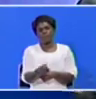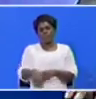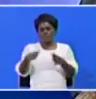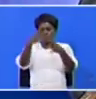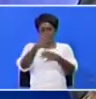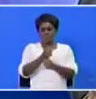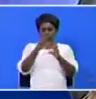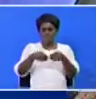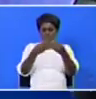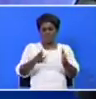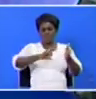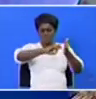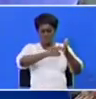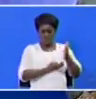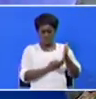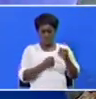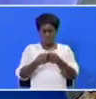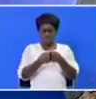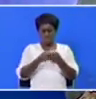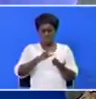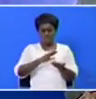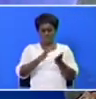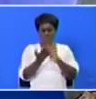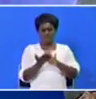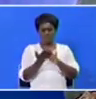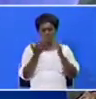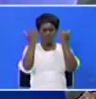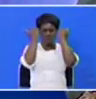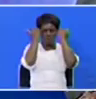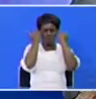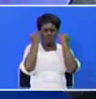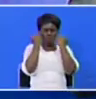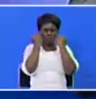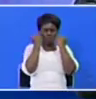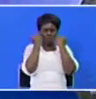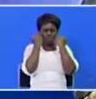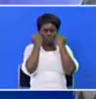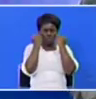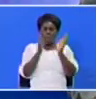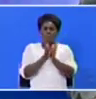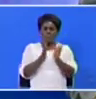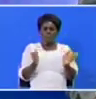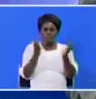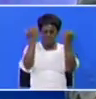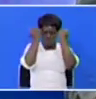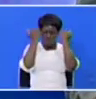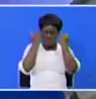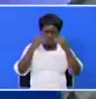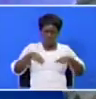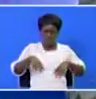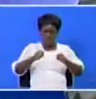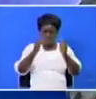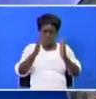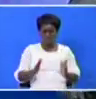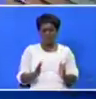awarded this contract. Right. It was challenged before the Public Procurement Review Board. PPOA. The Public Procurement Review Board, chaired by Paul